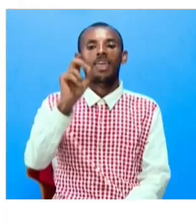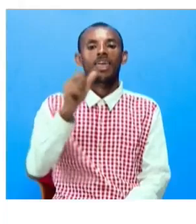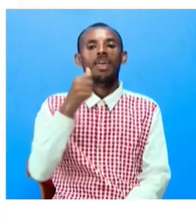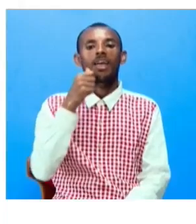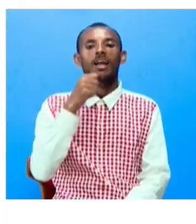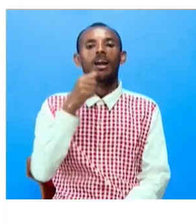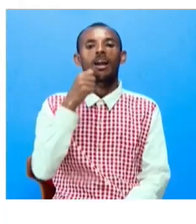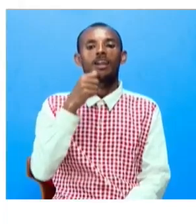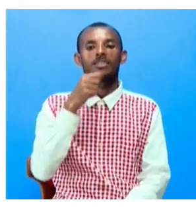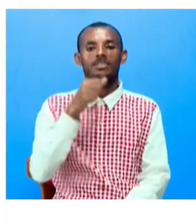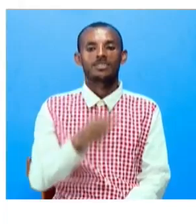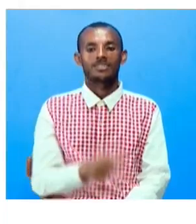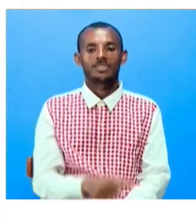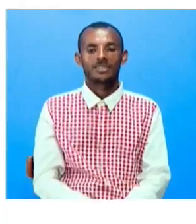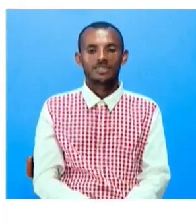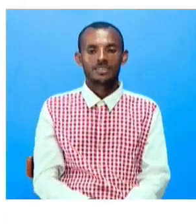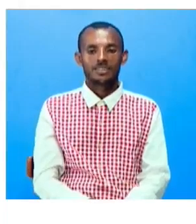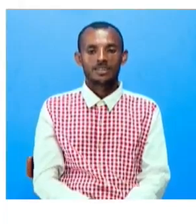girls.